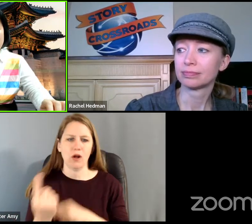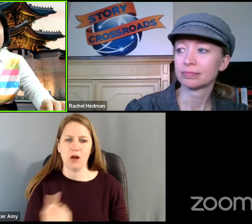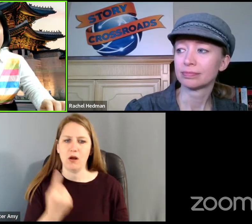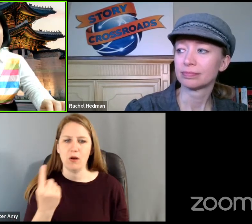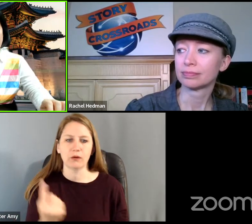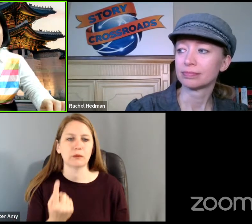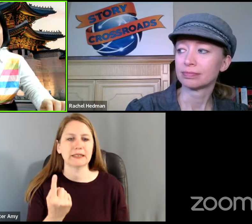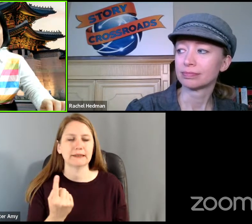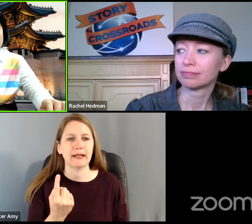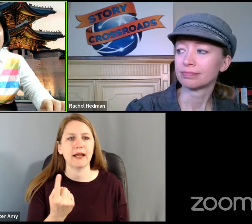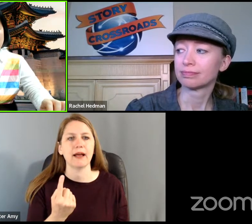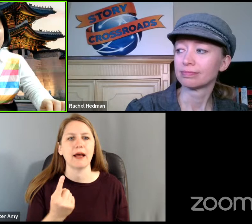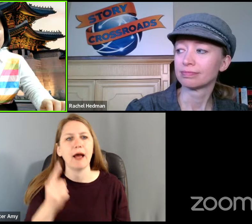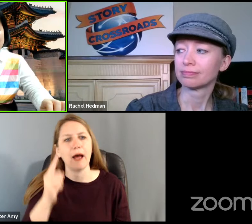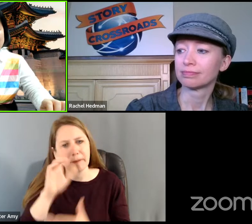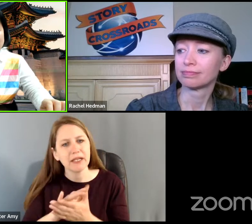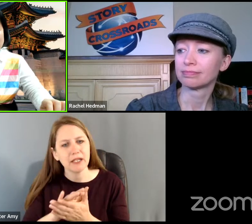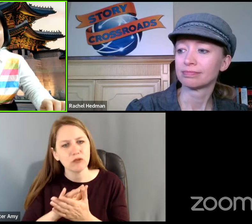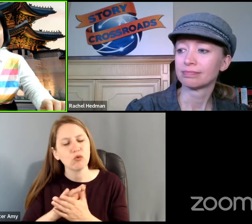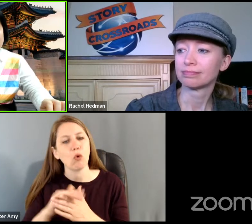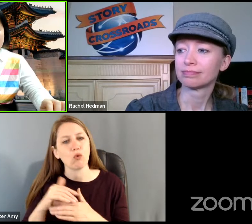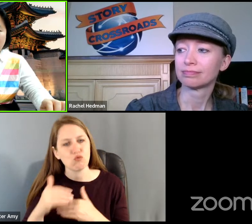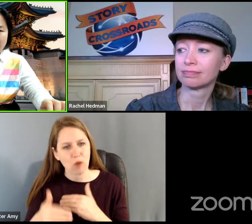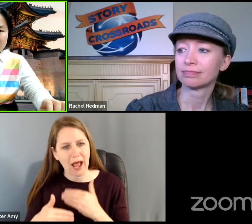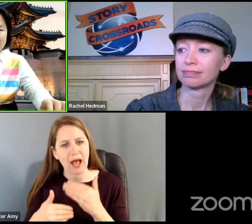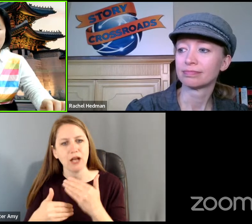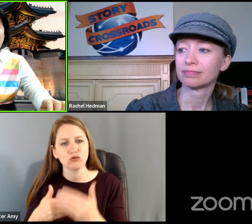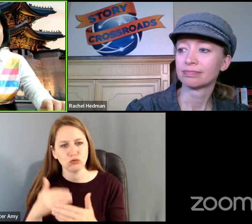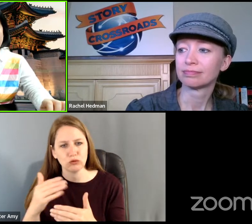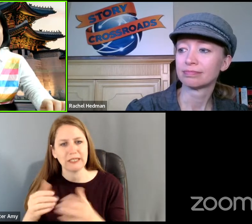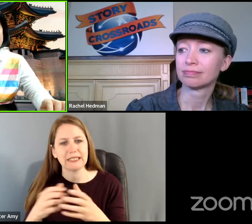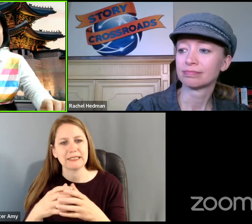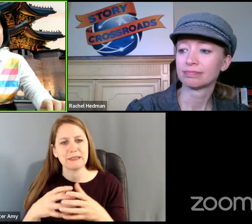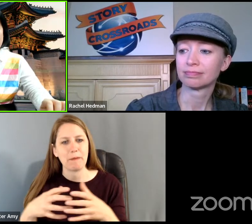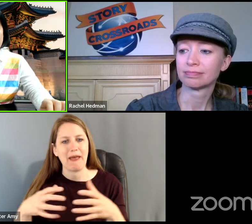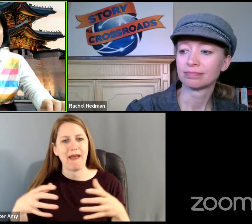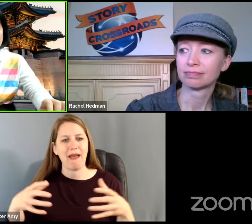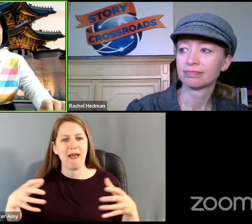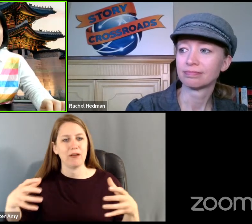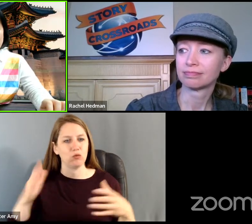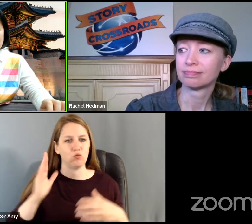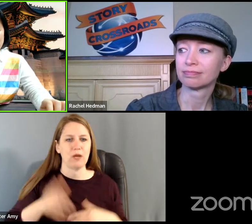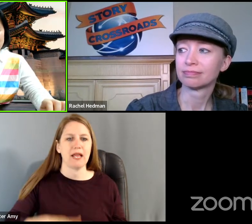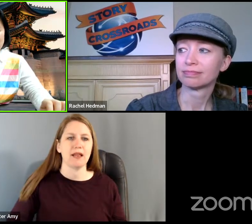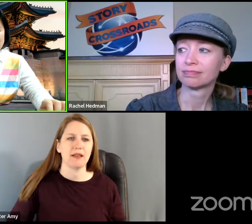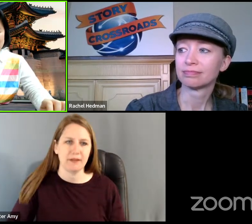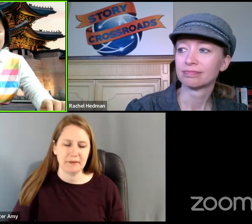it will gradually expand its base.